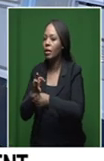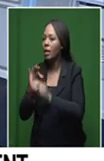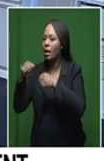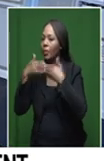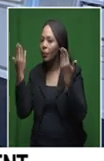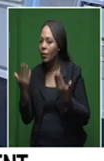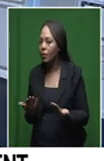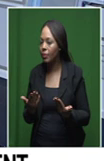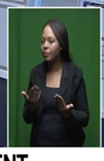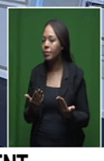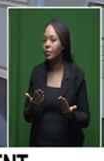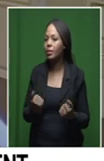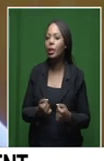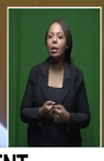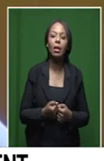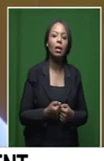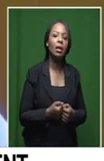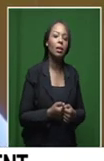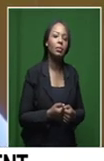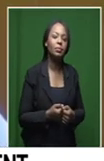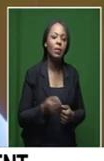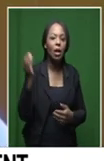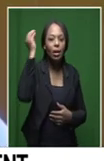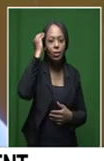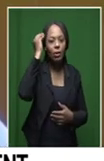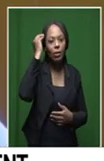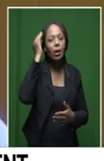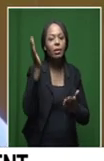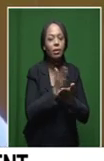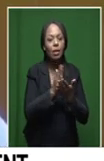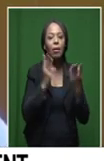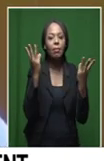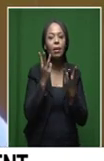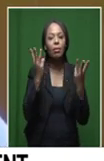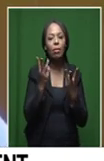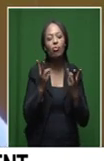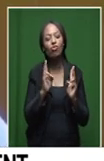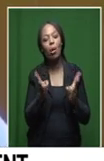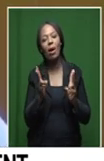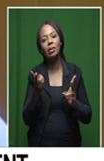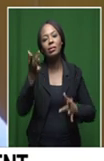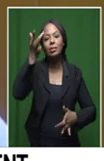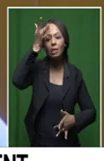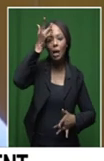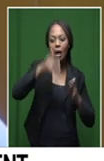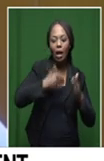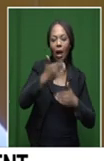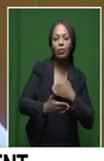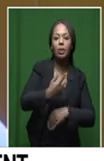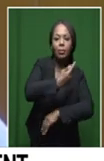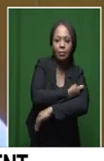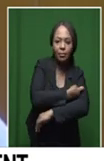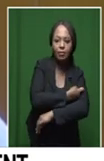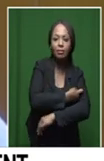So we know that the side effects, some people do have mild side effects following